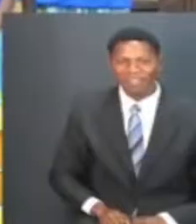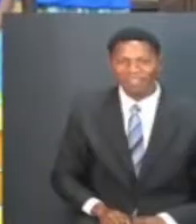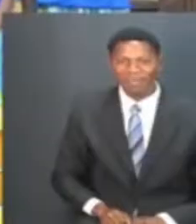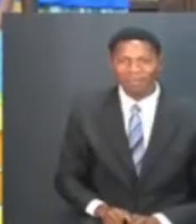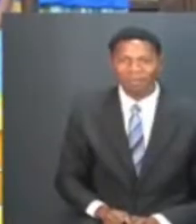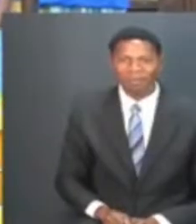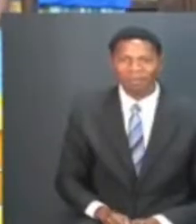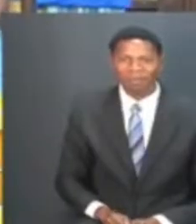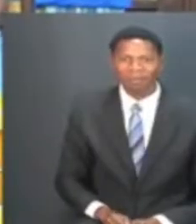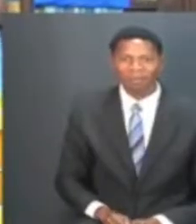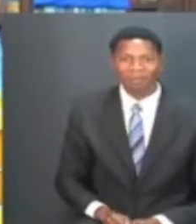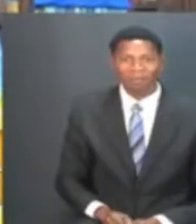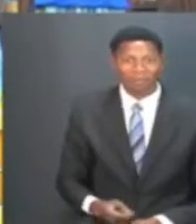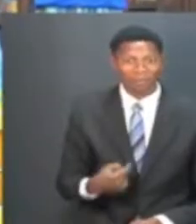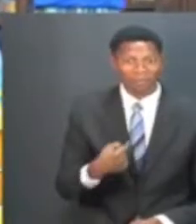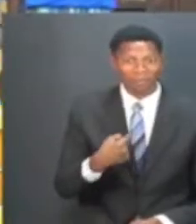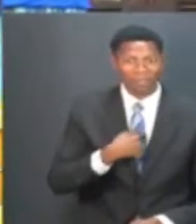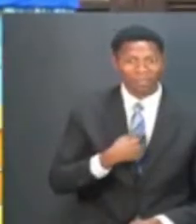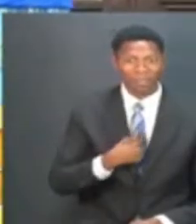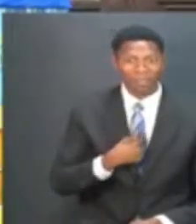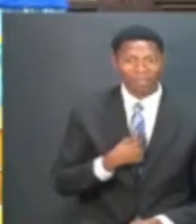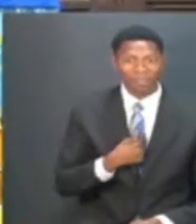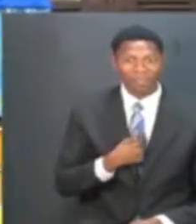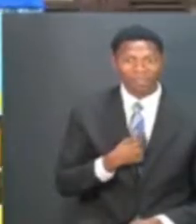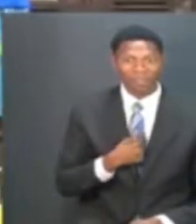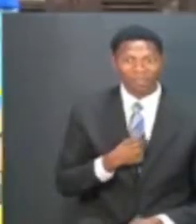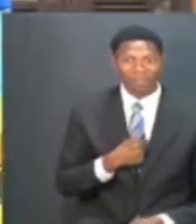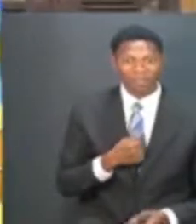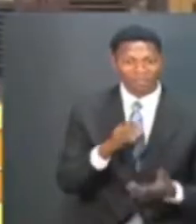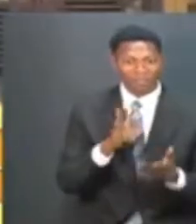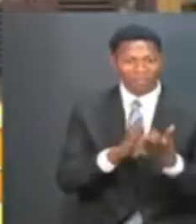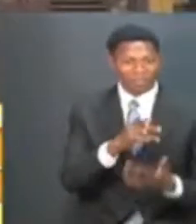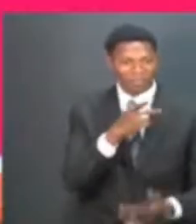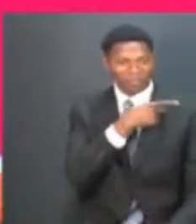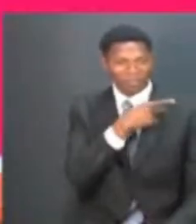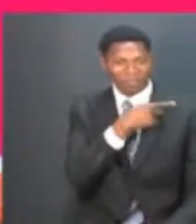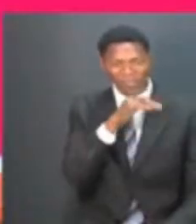Honorable members, I was a senior prophet in 1992-93